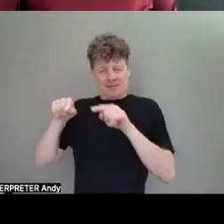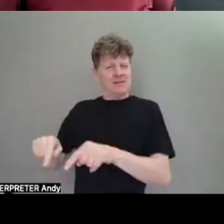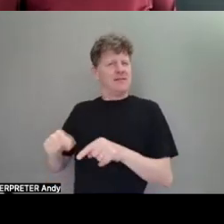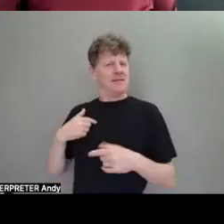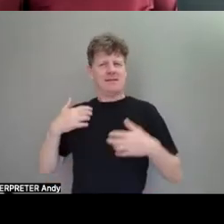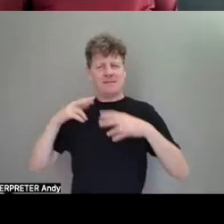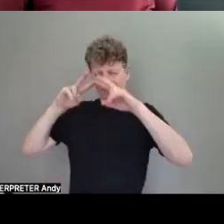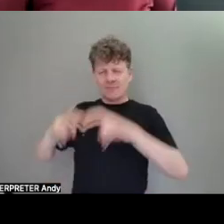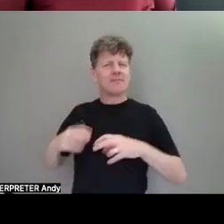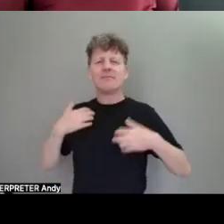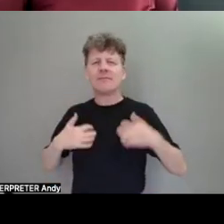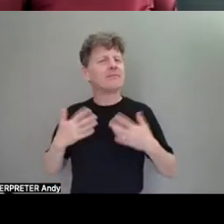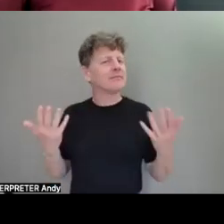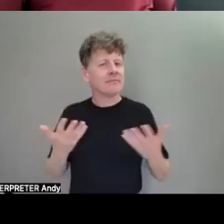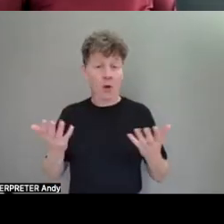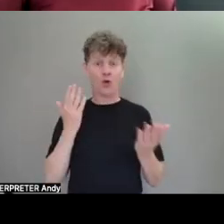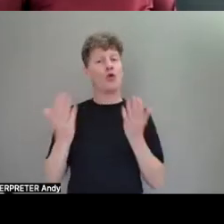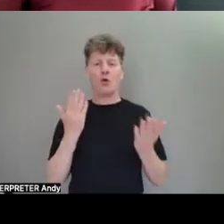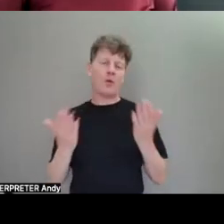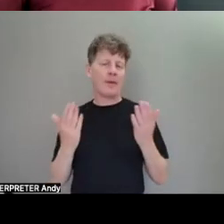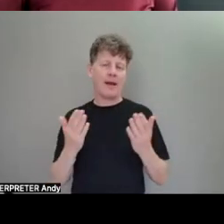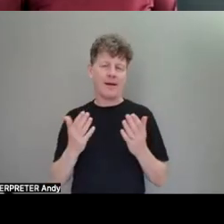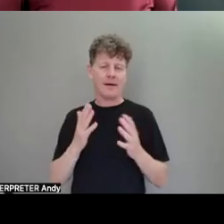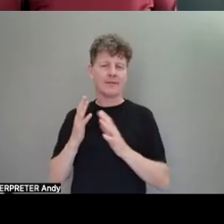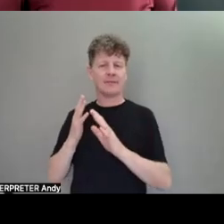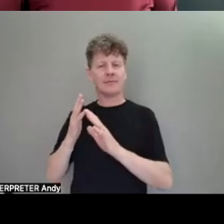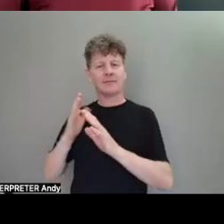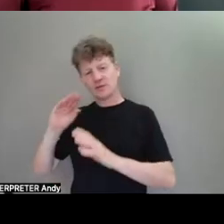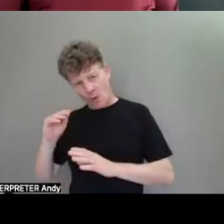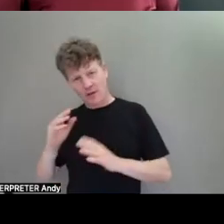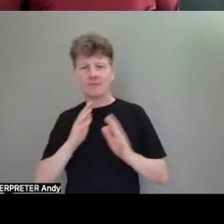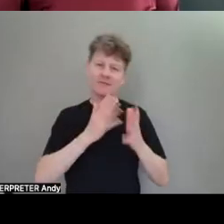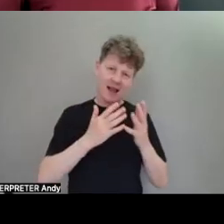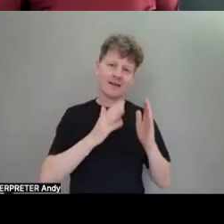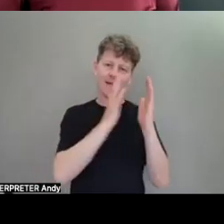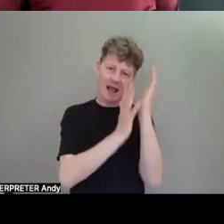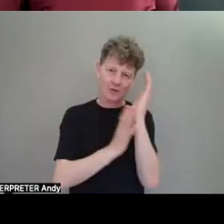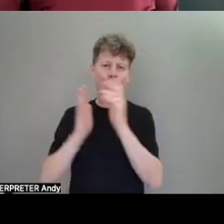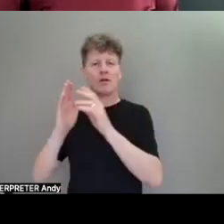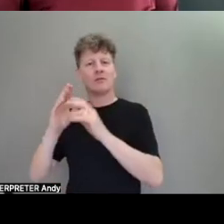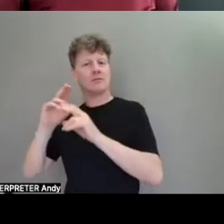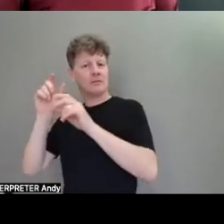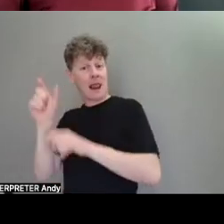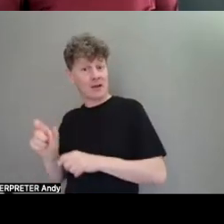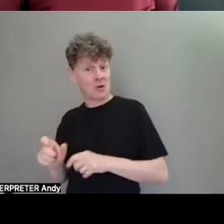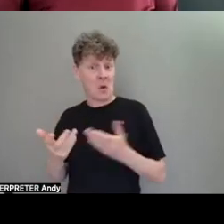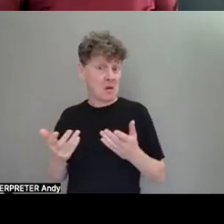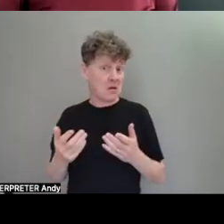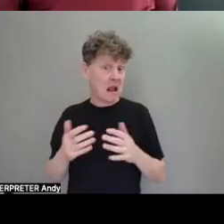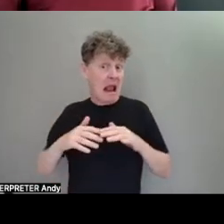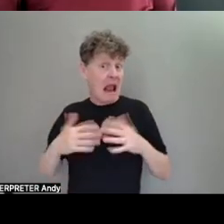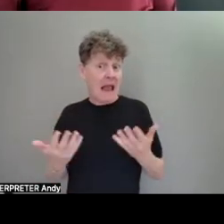kind of comparing sign and spoken language lexicons to see if there are any kind of interesting modality